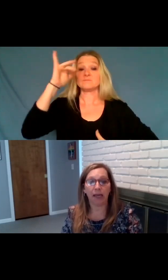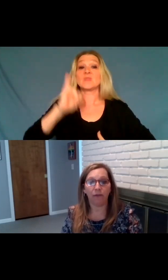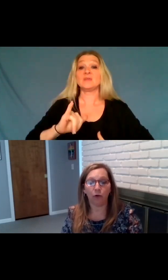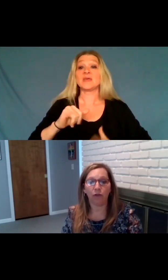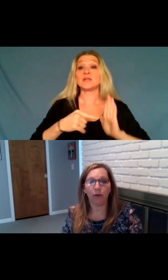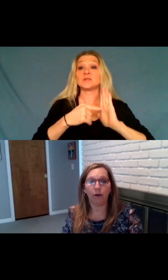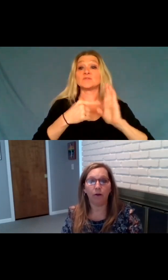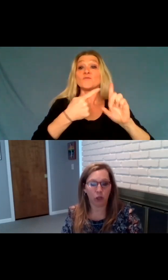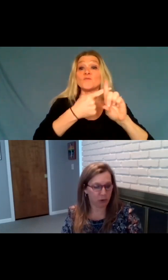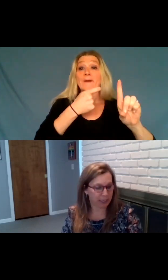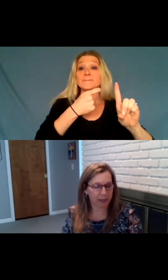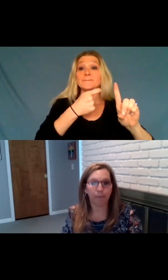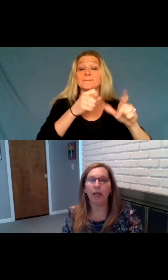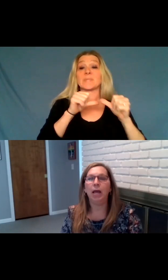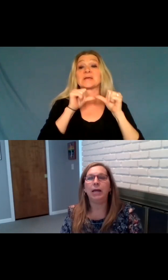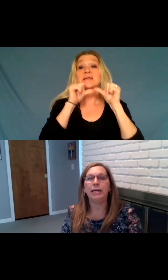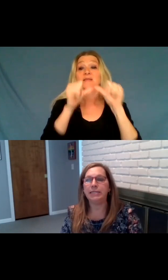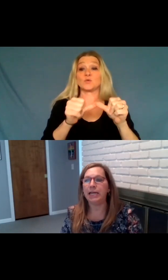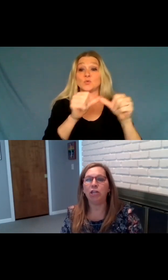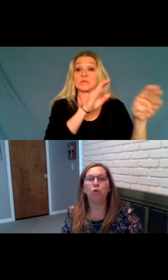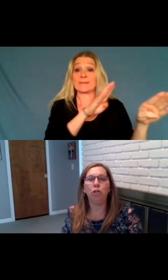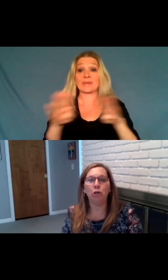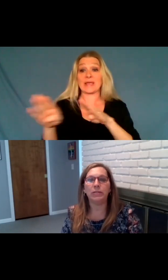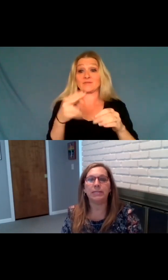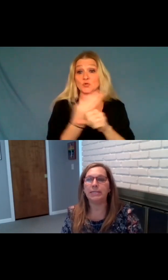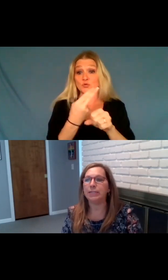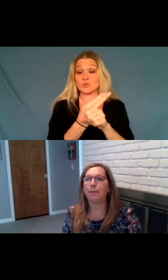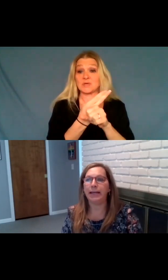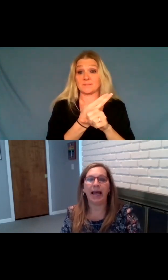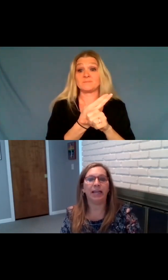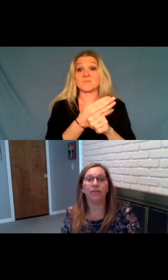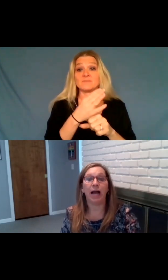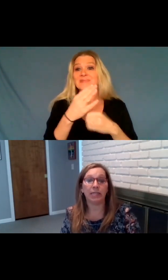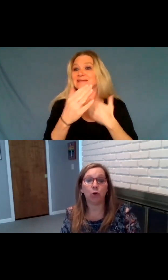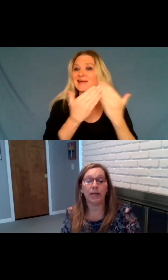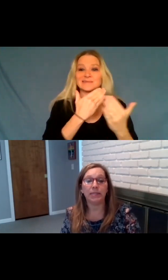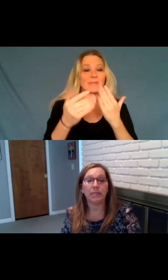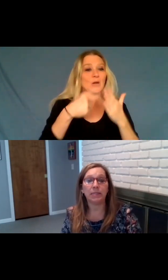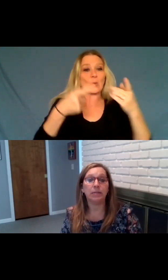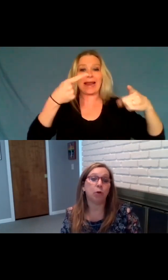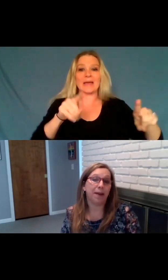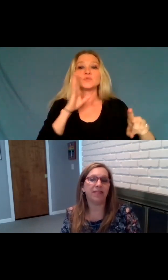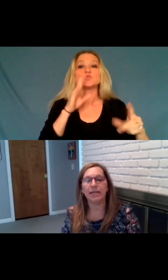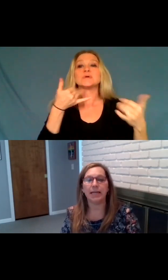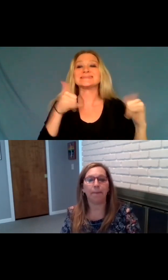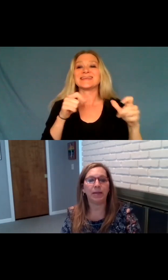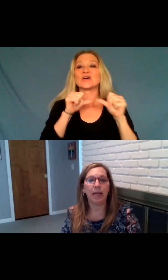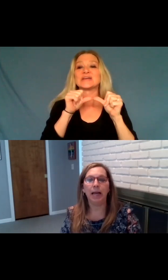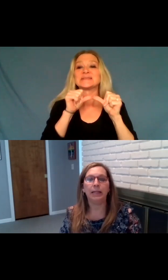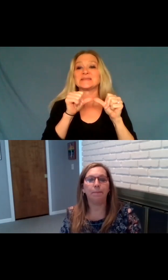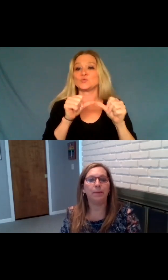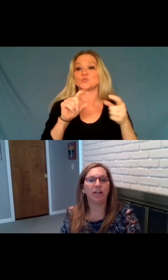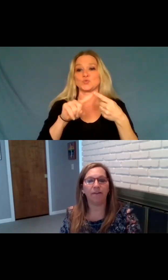compulsive behaviors of using, continued use despite negative consequences. So bad things